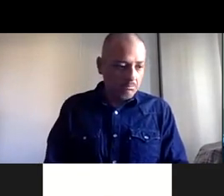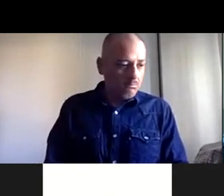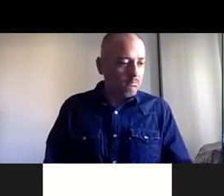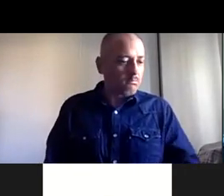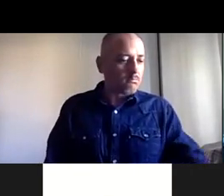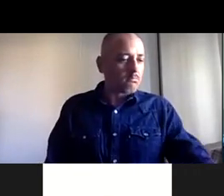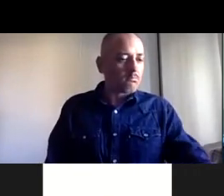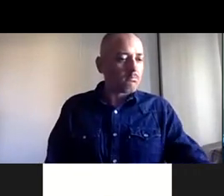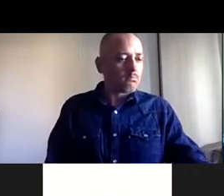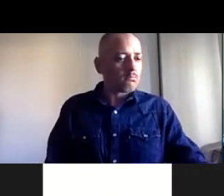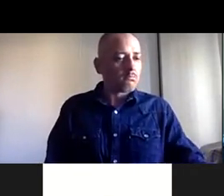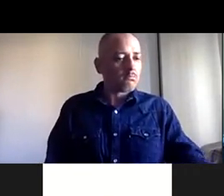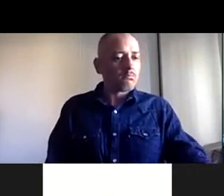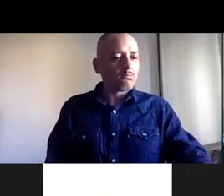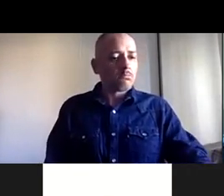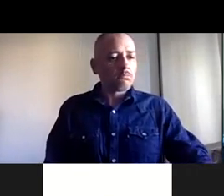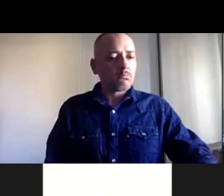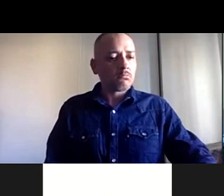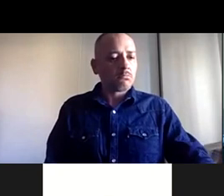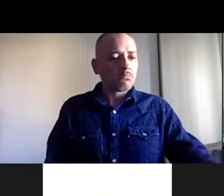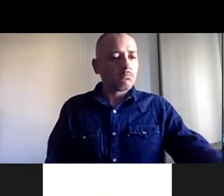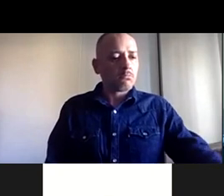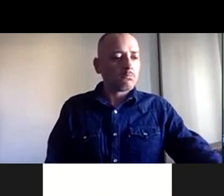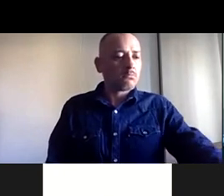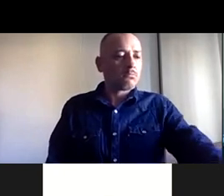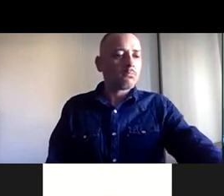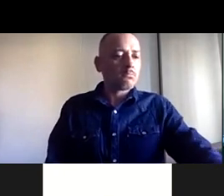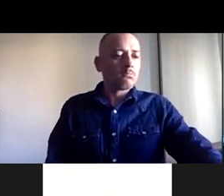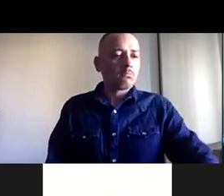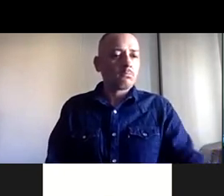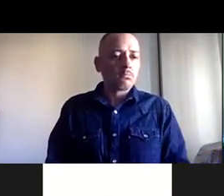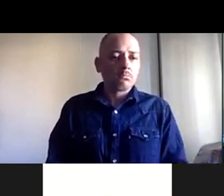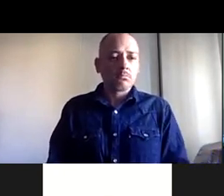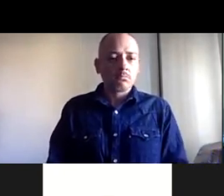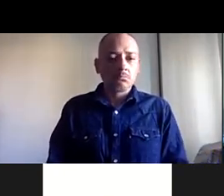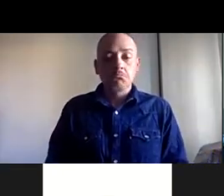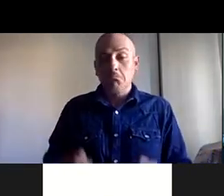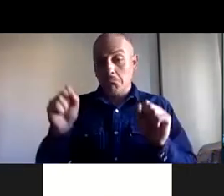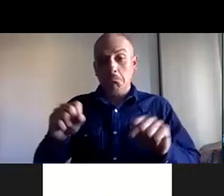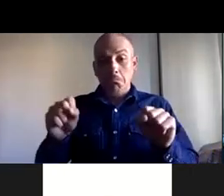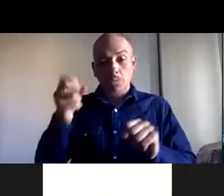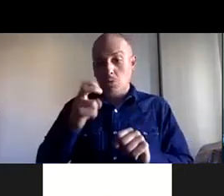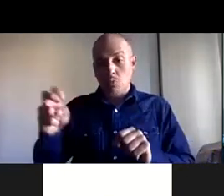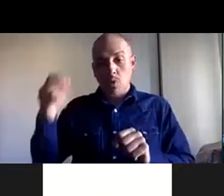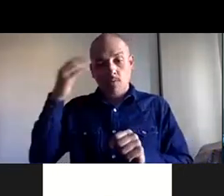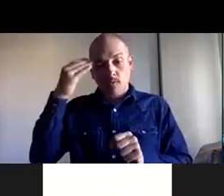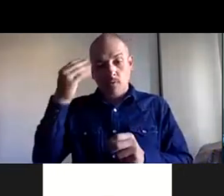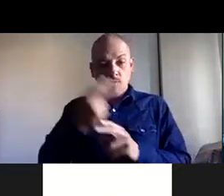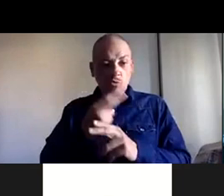There's a high probability that, yeah, you can transfer this knowledge over, just because if you're using neural